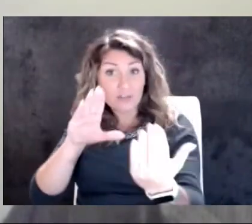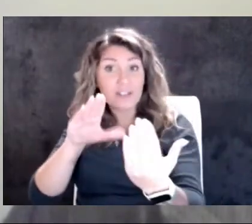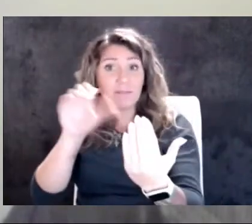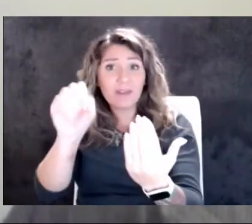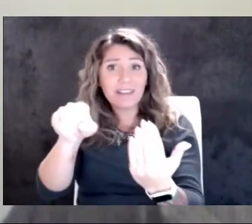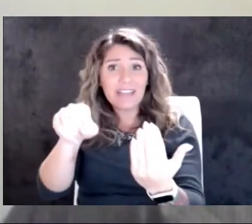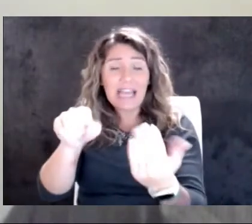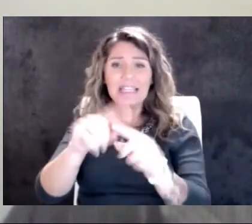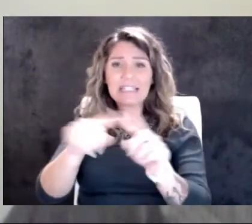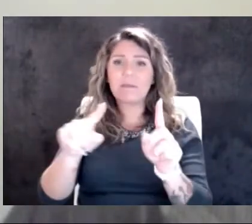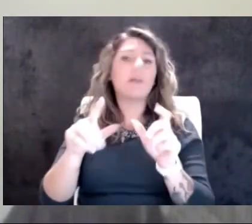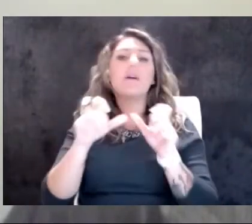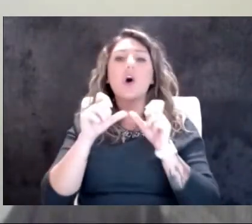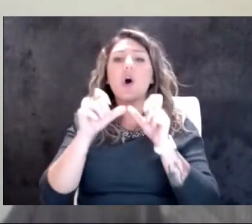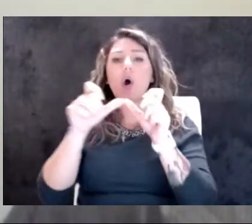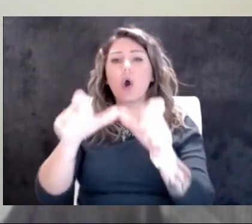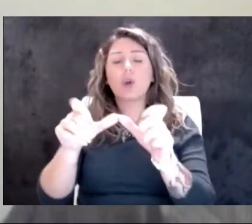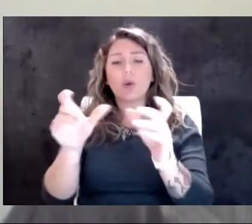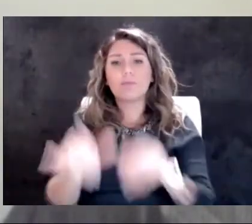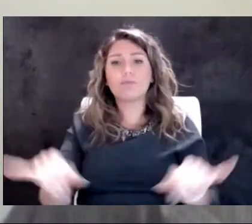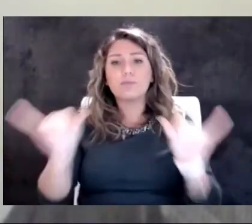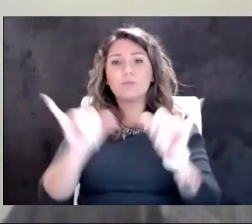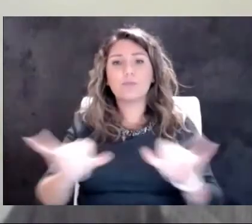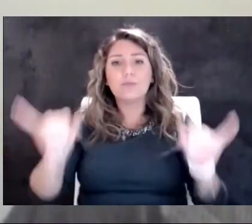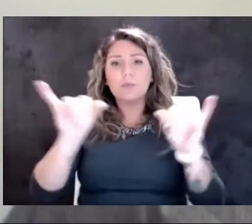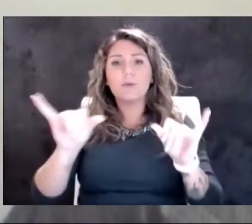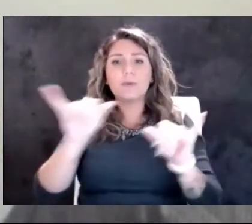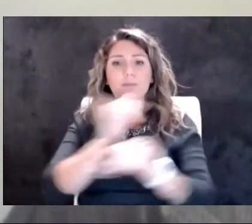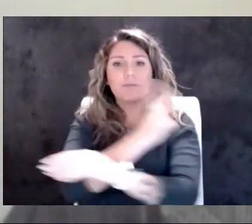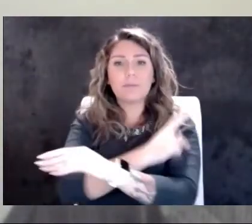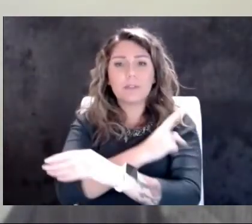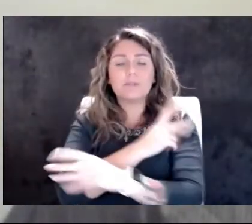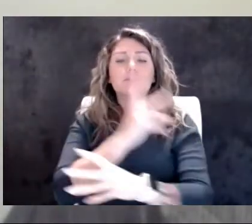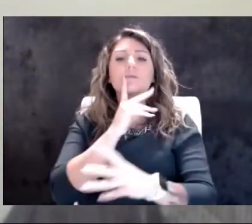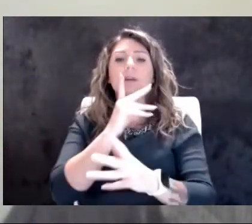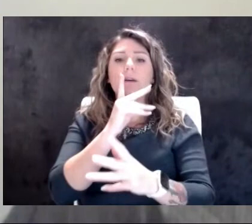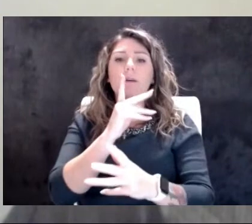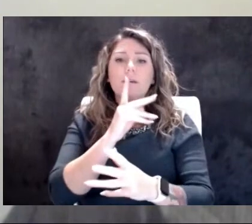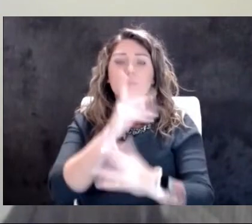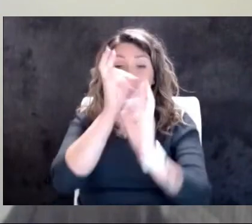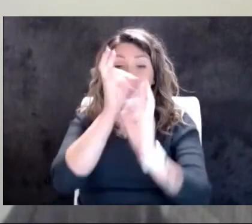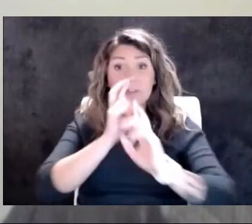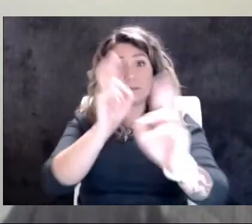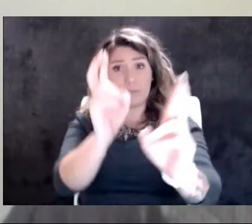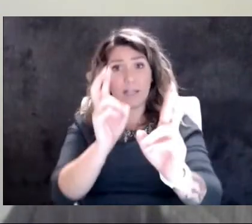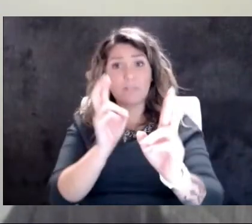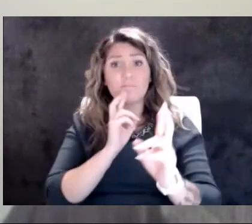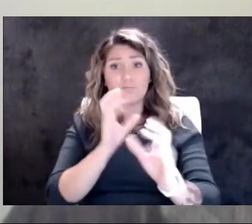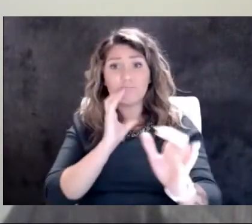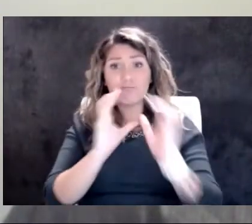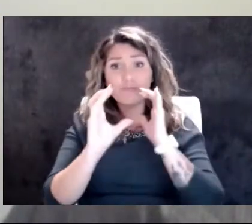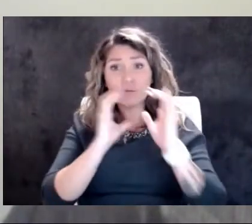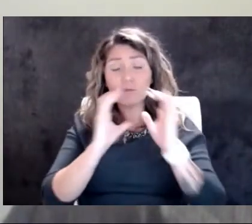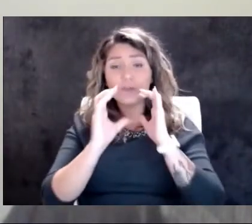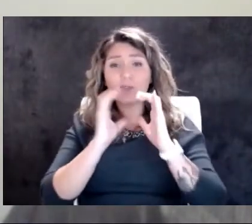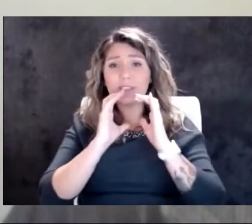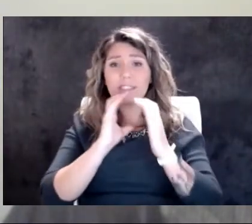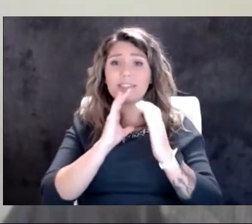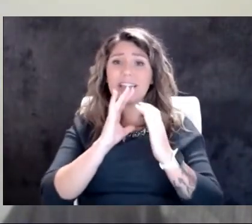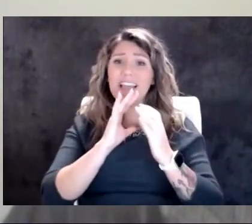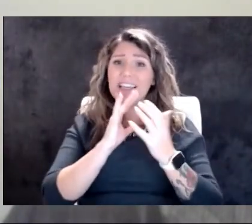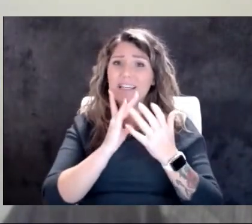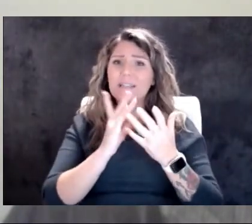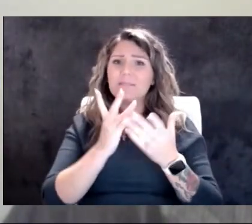through ongoing, persistent, patient, respectful communication. It's just a matter of building trust and getting